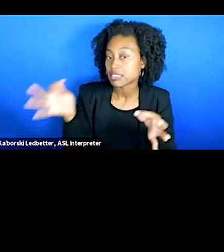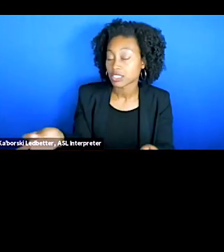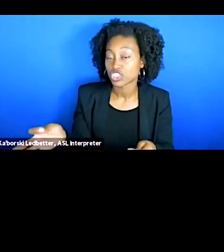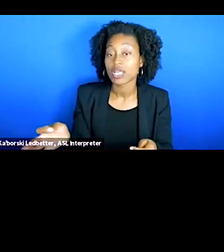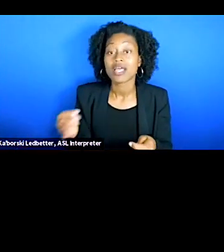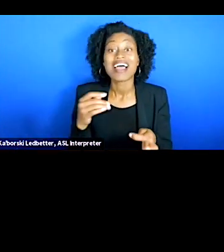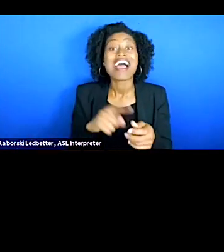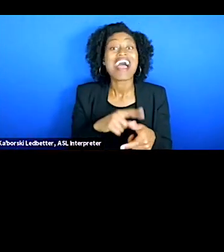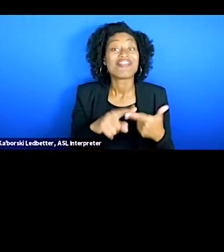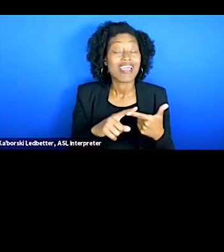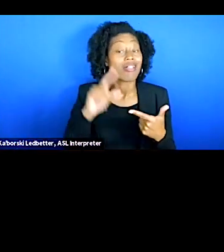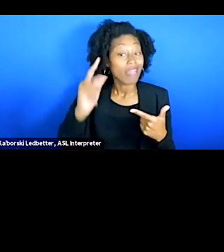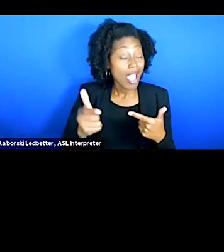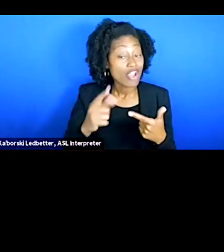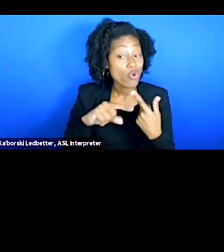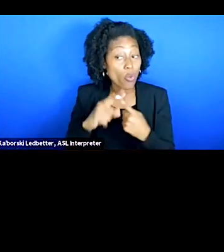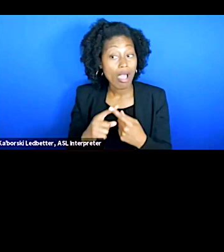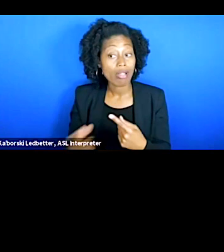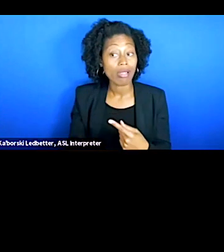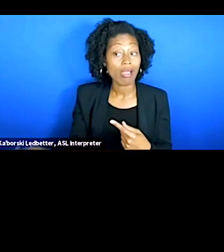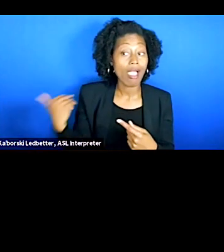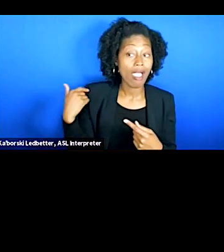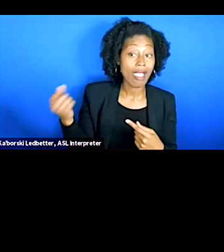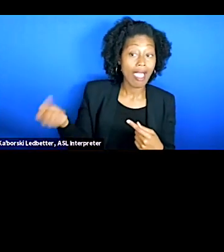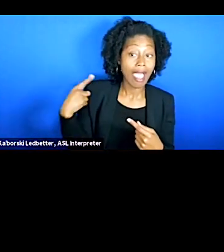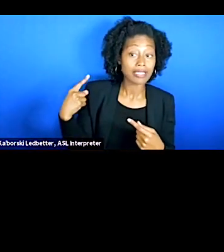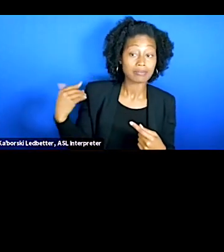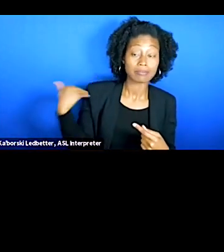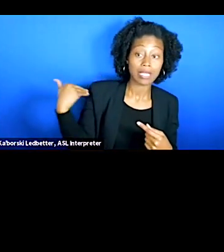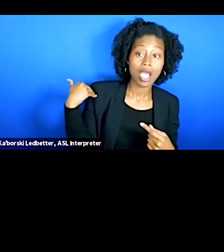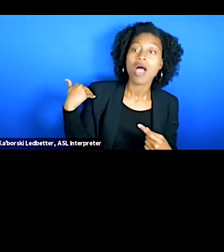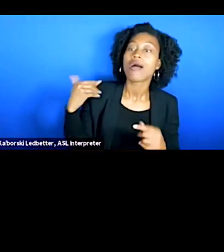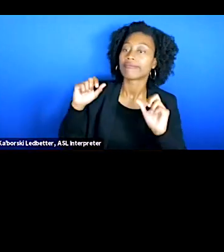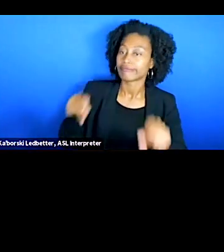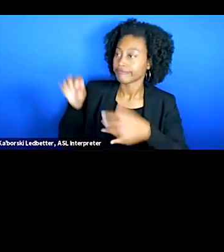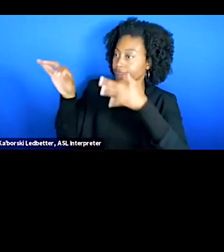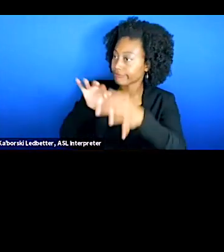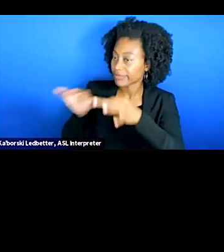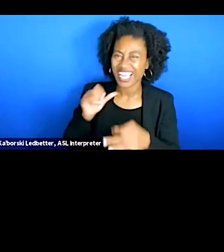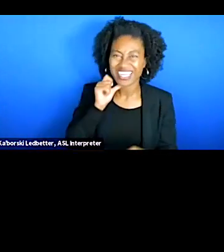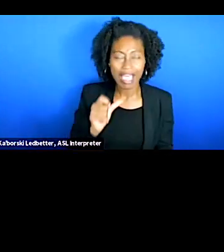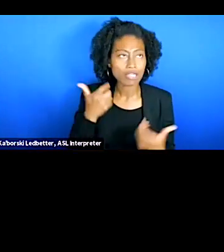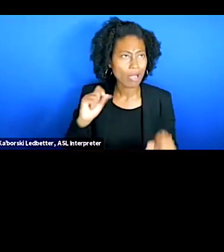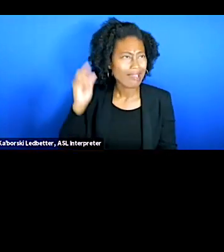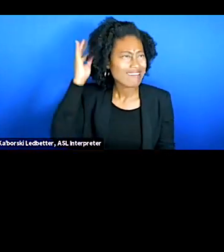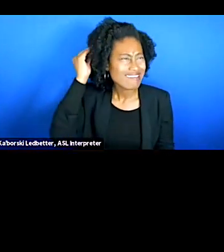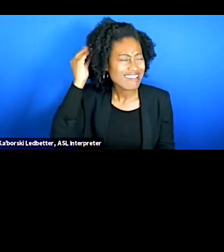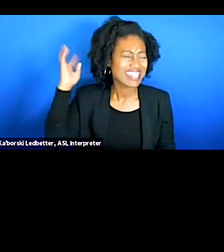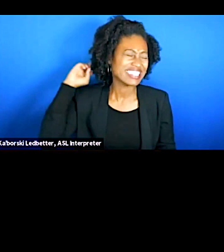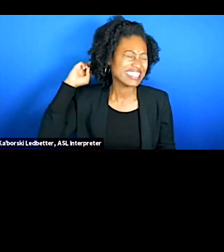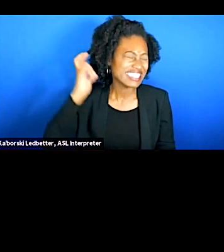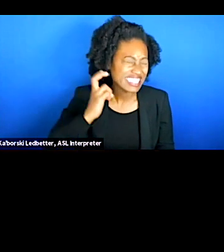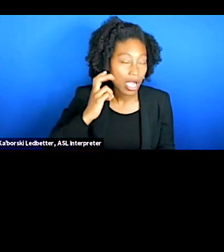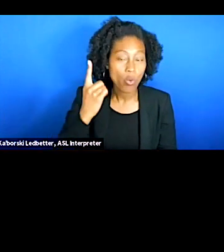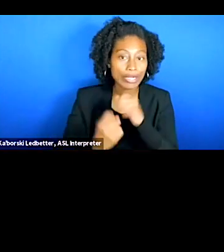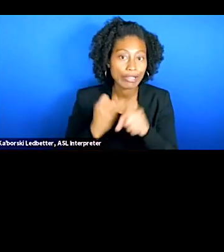tell others what you've done and not have to remember something that you did a year ago. If you're working as part of a